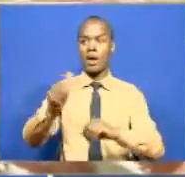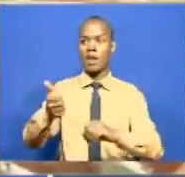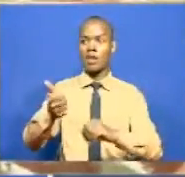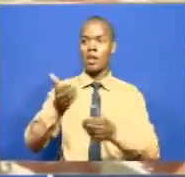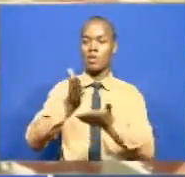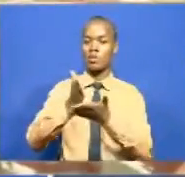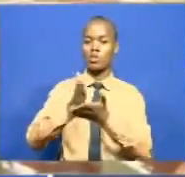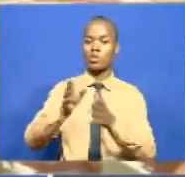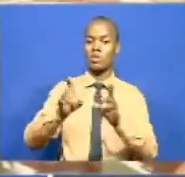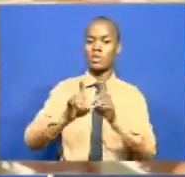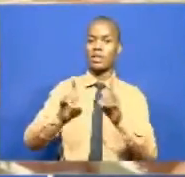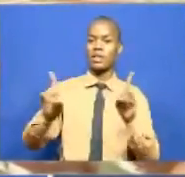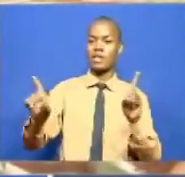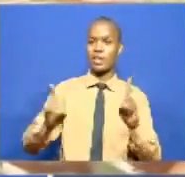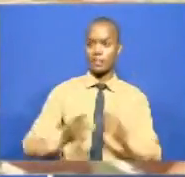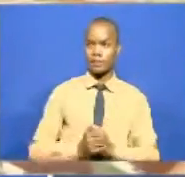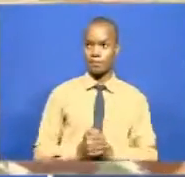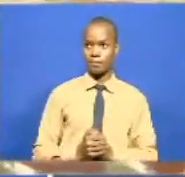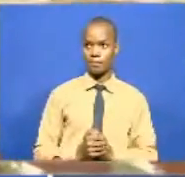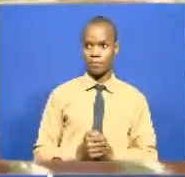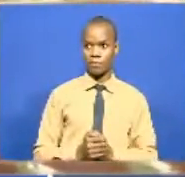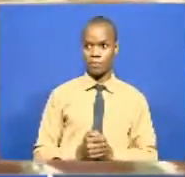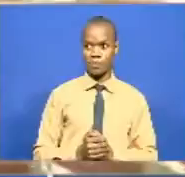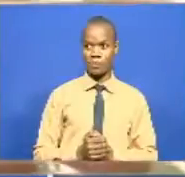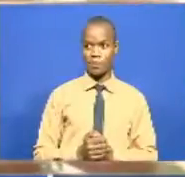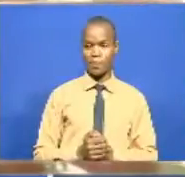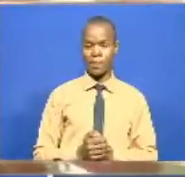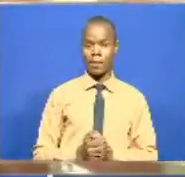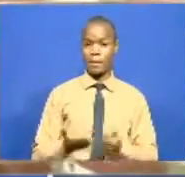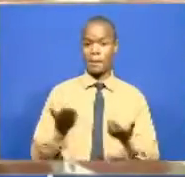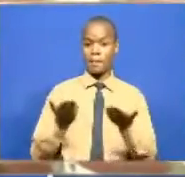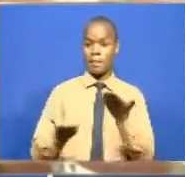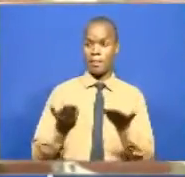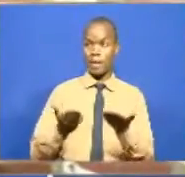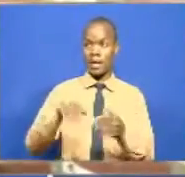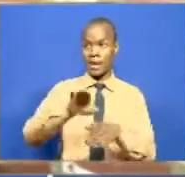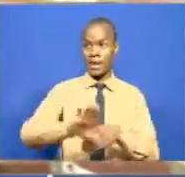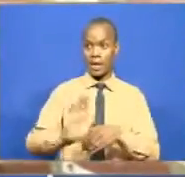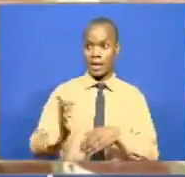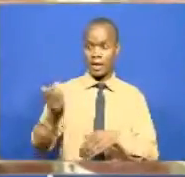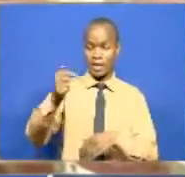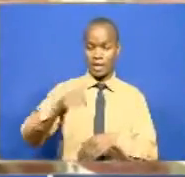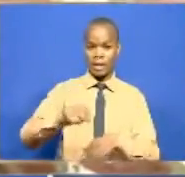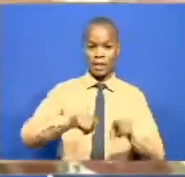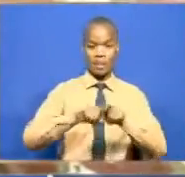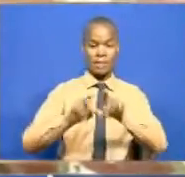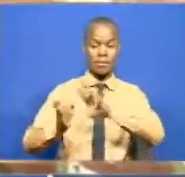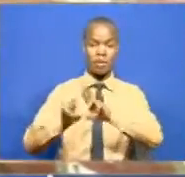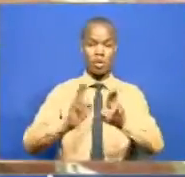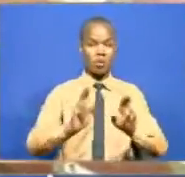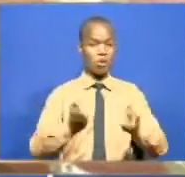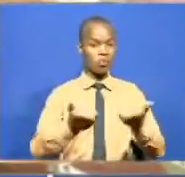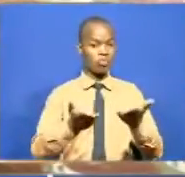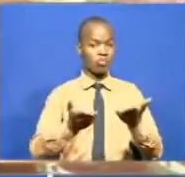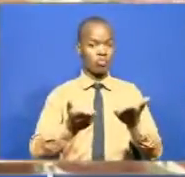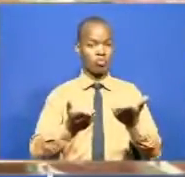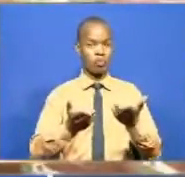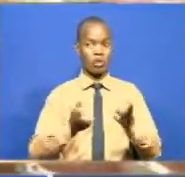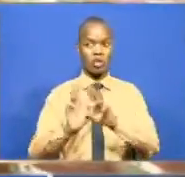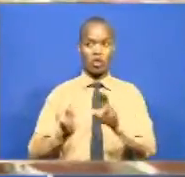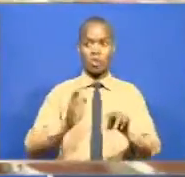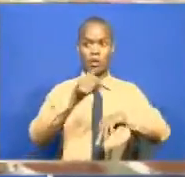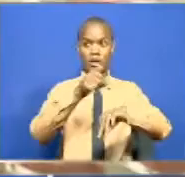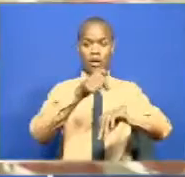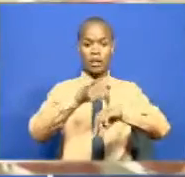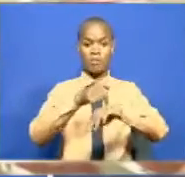distance, just simple distance because of where they have to come to. And I'm told even under normal circumstances, this would